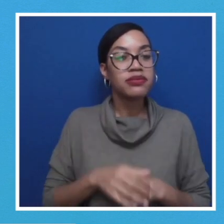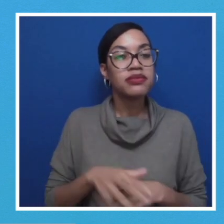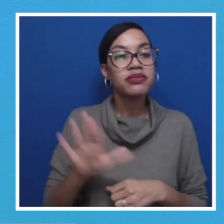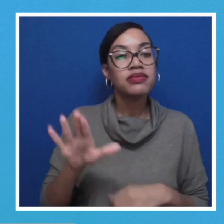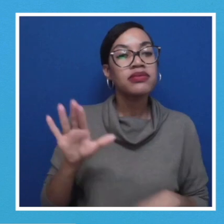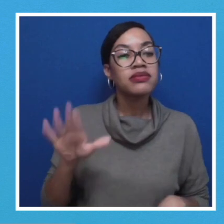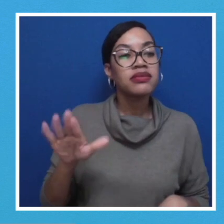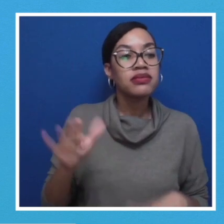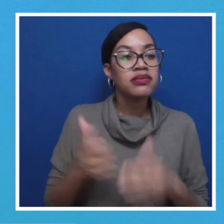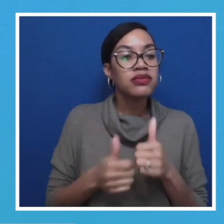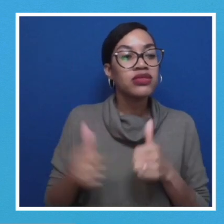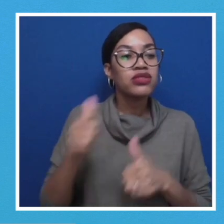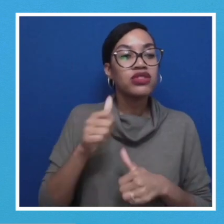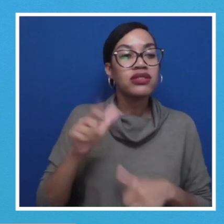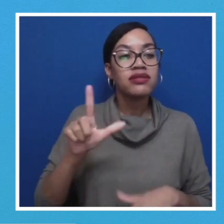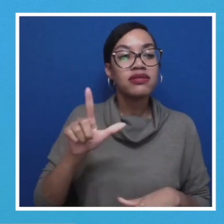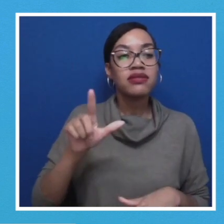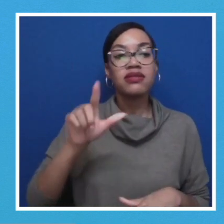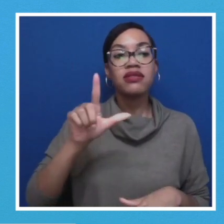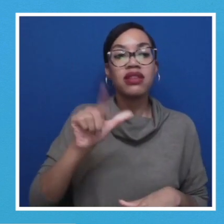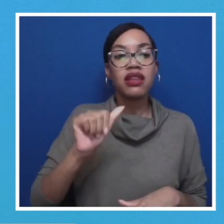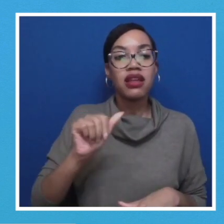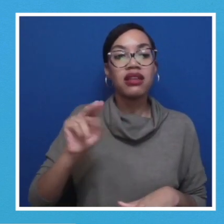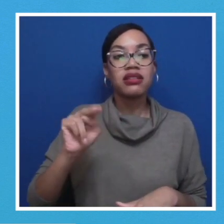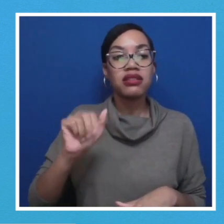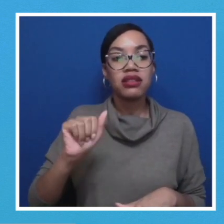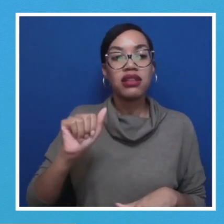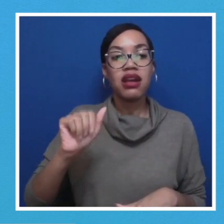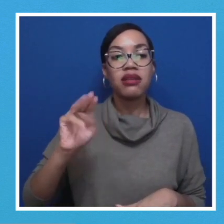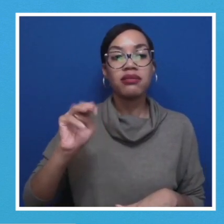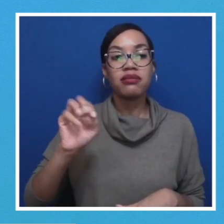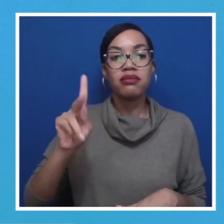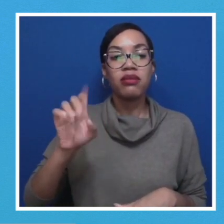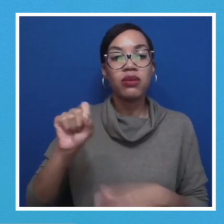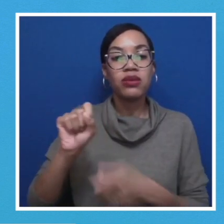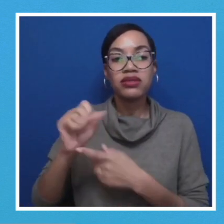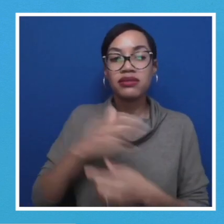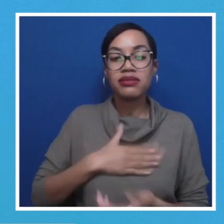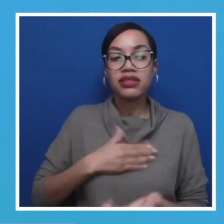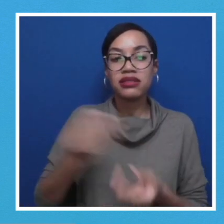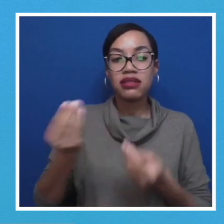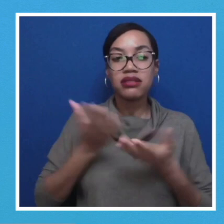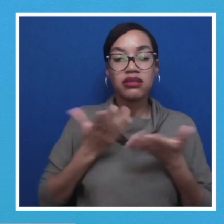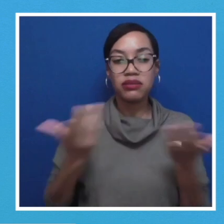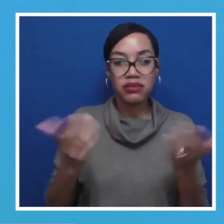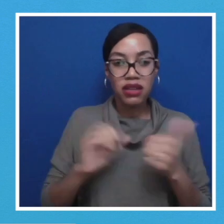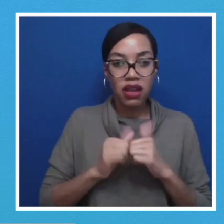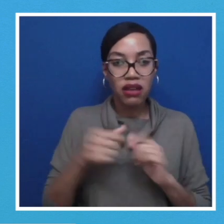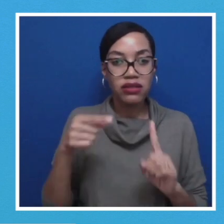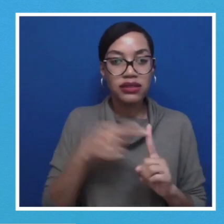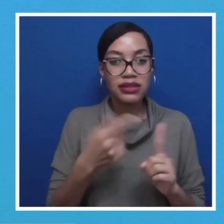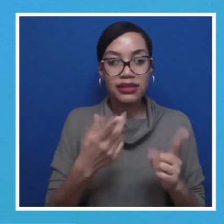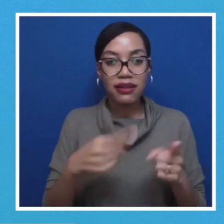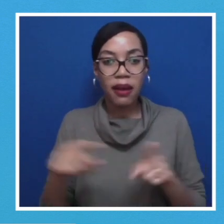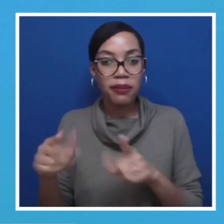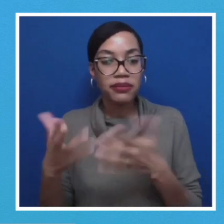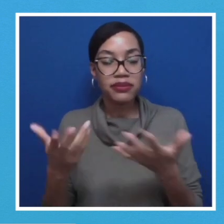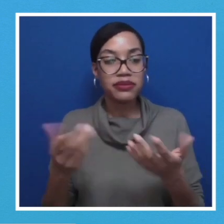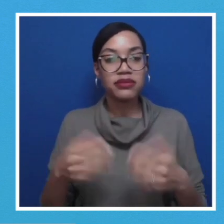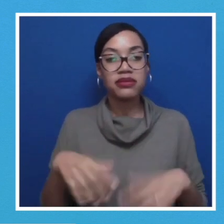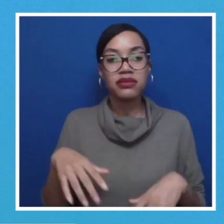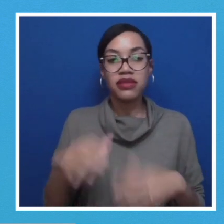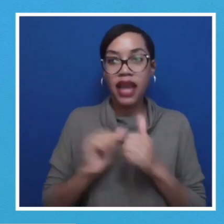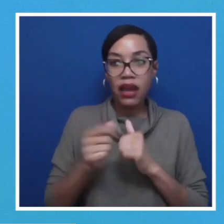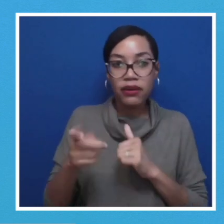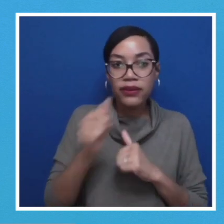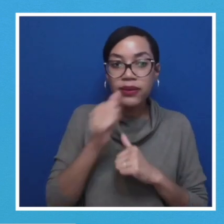had to endure, at the hands of militarized police? Perhaps more importantly, how have you endured it? So many folks don't even know this